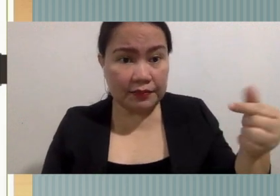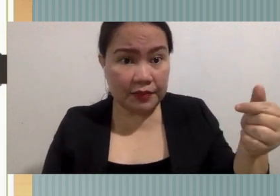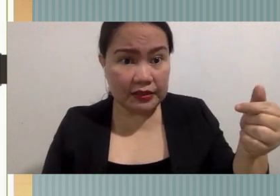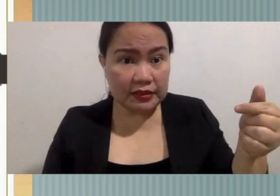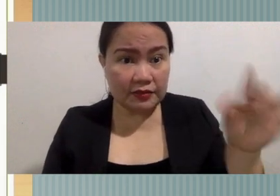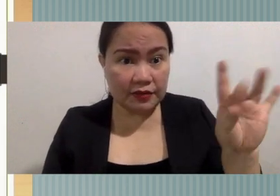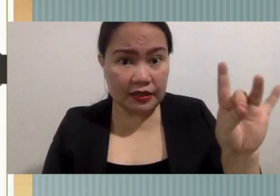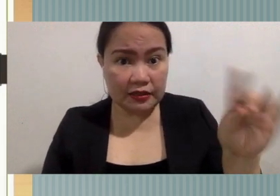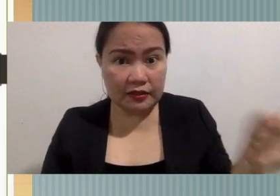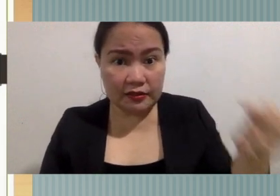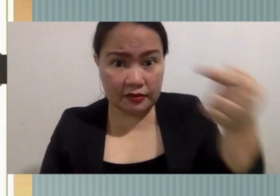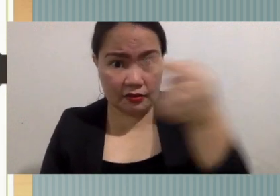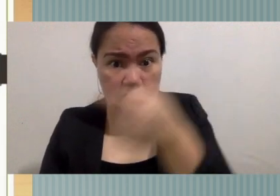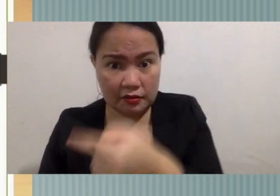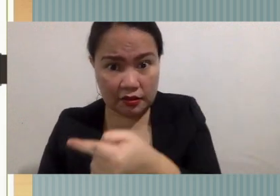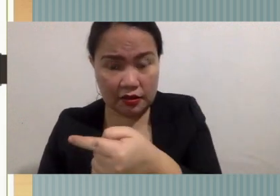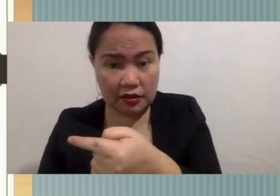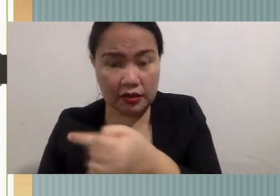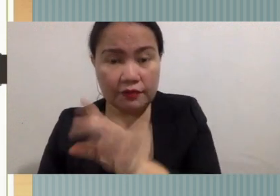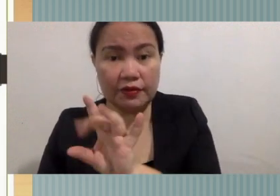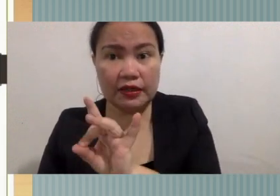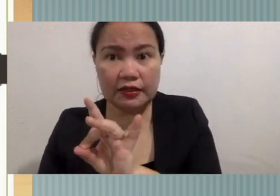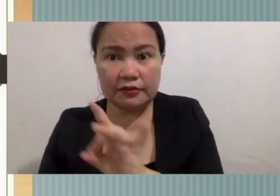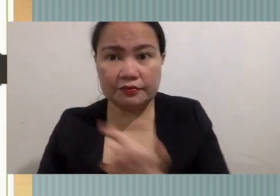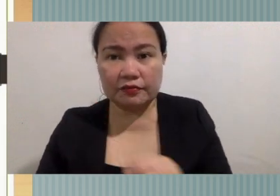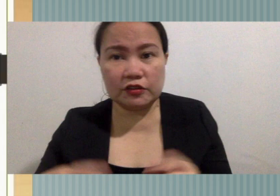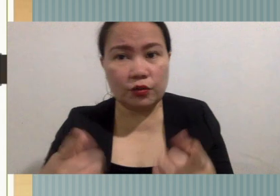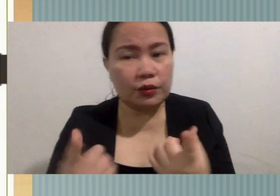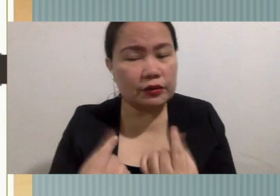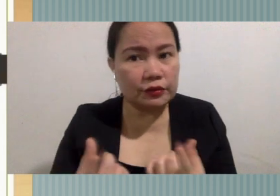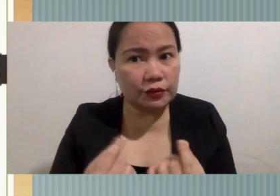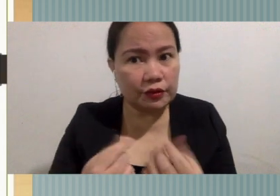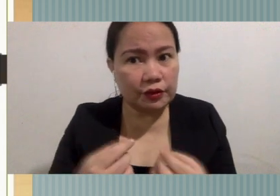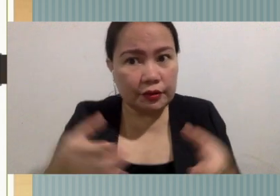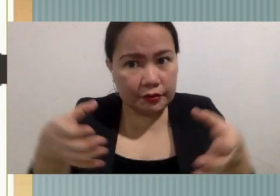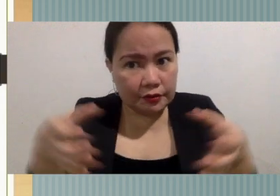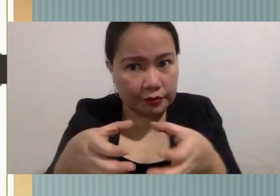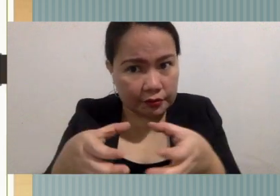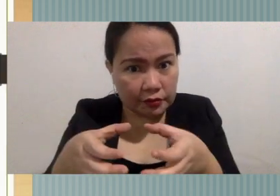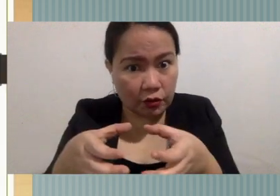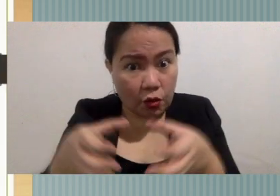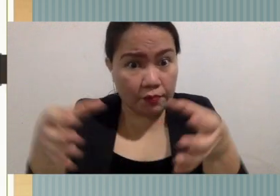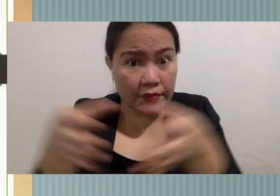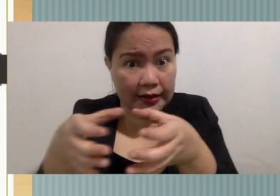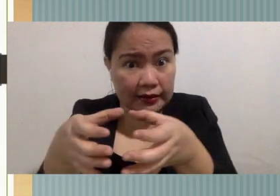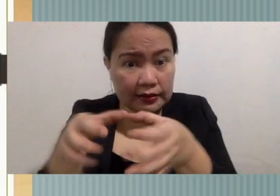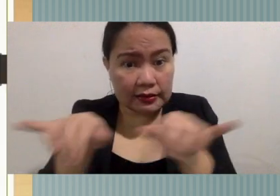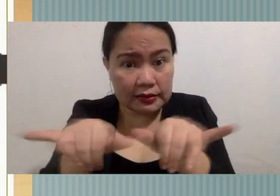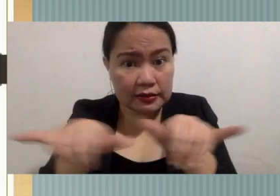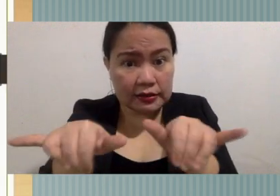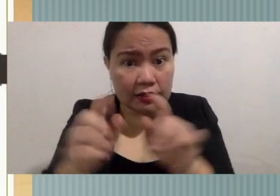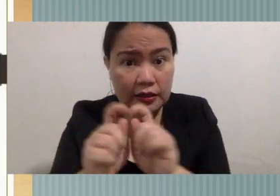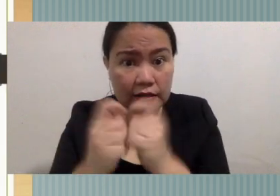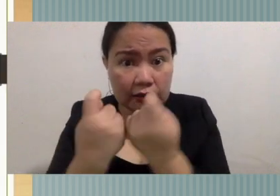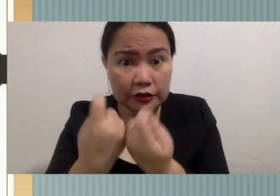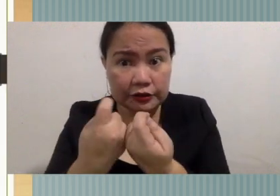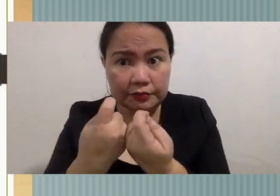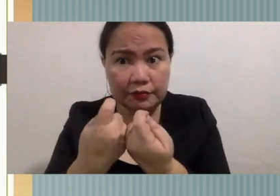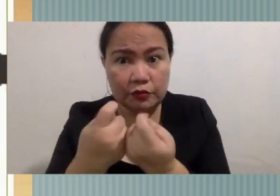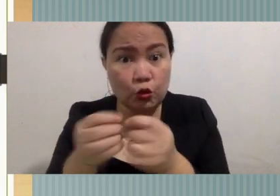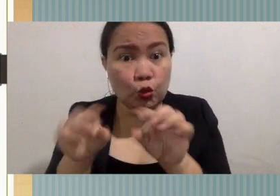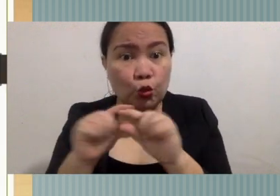8x yan. So, pagkatapos nito, anong gagawin? Of course, we need to combine the similar